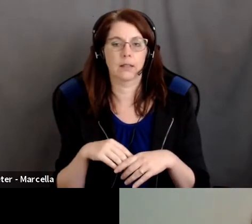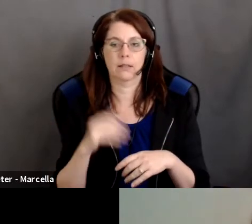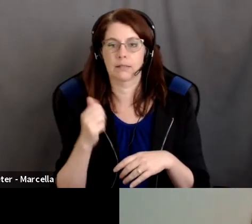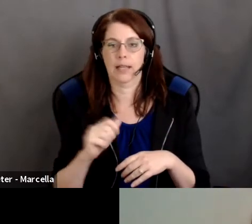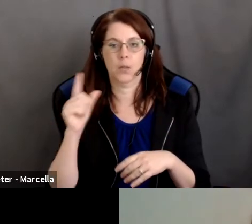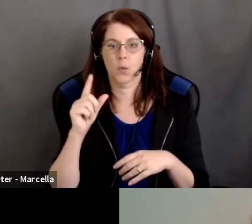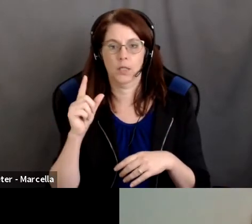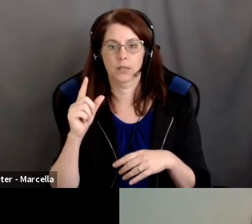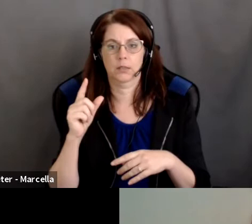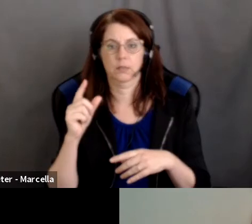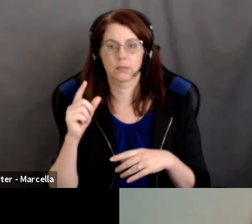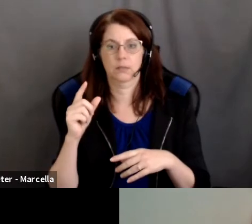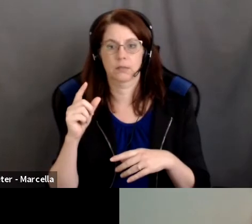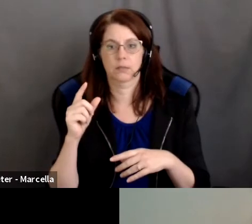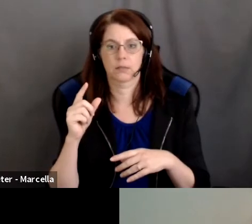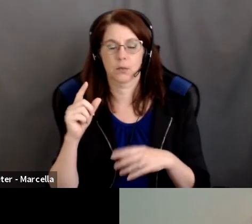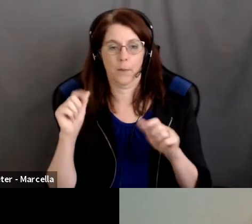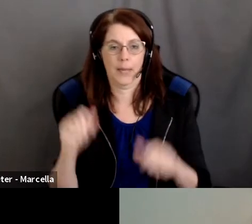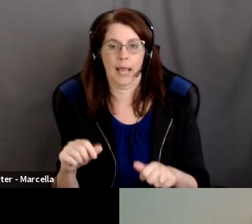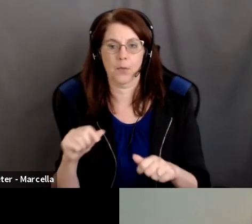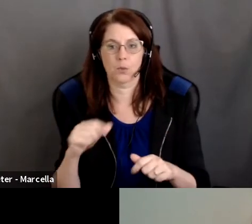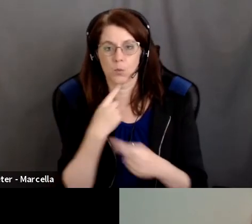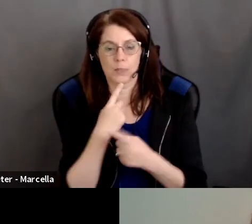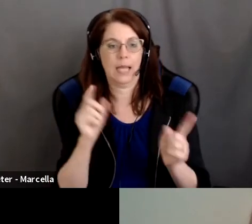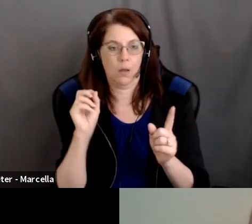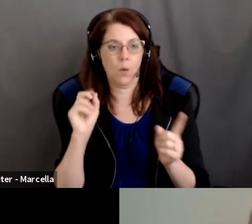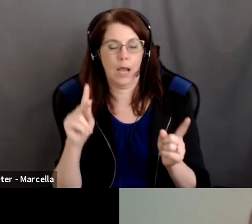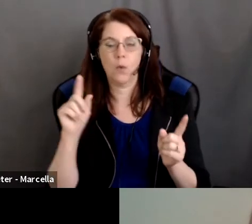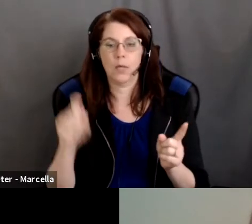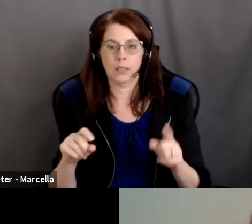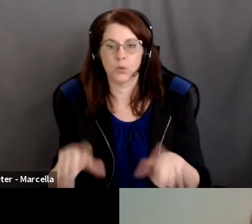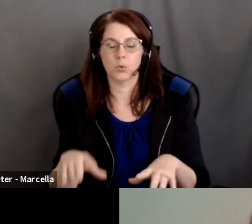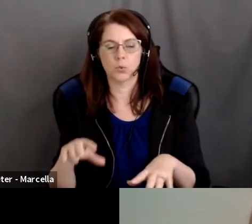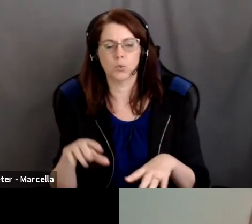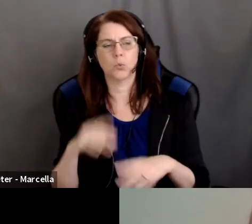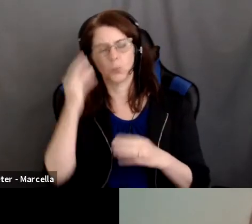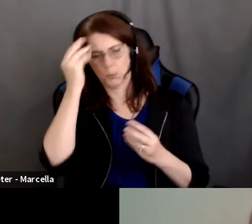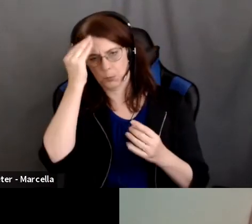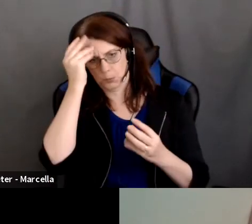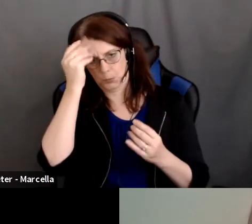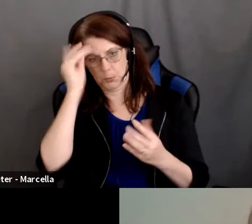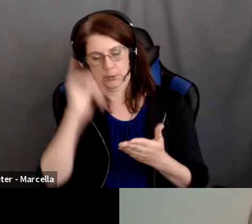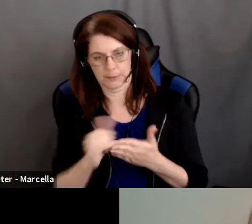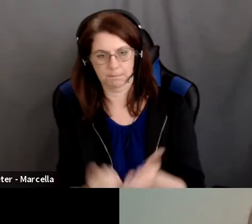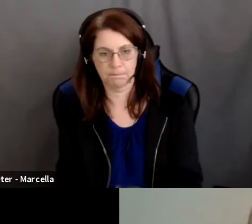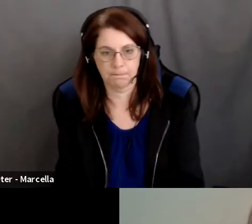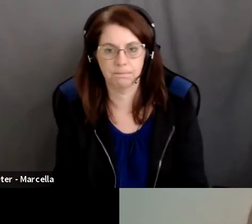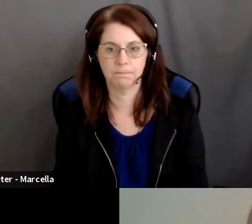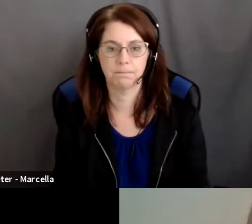anybody that would be able to say, okay, we need to take this under advisement.